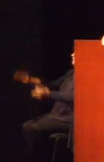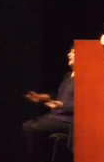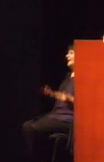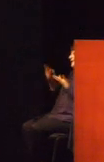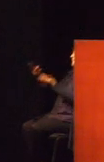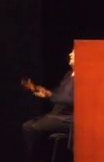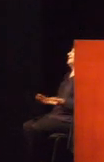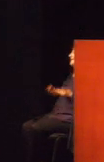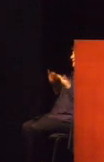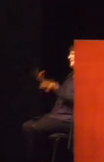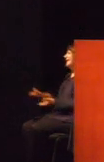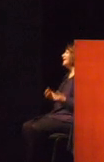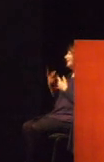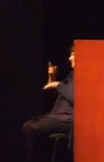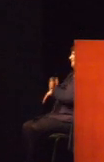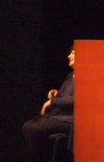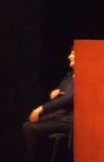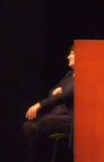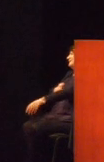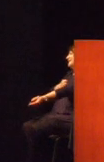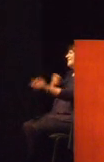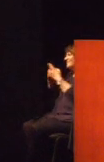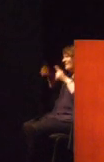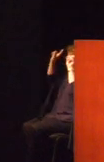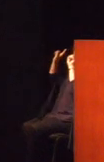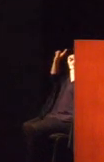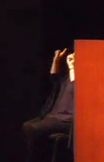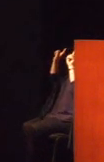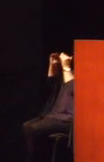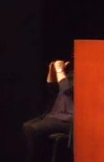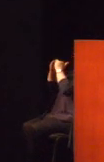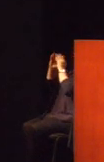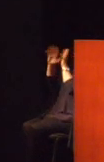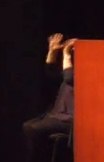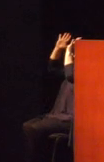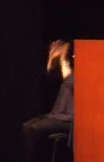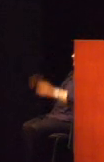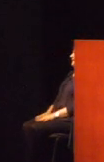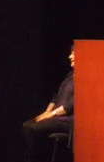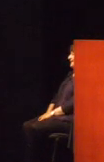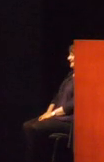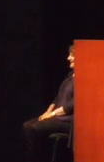moment. And I was like, finally, some justice, you know?